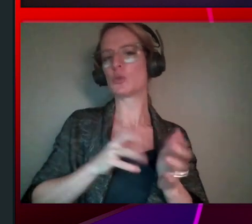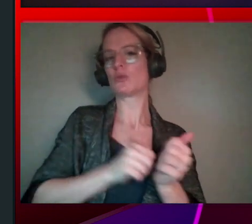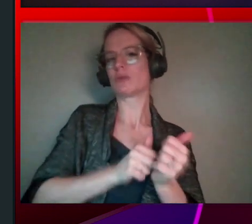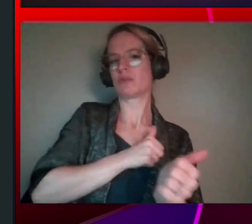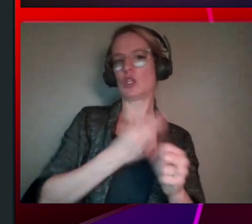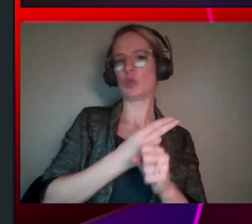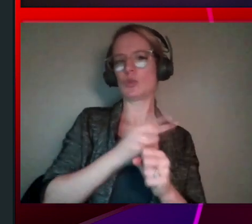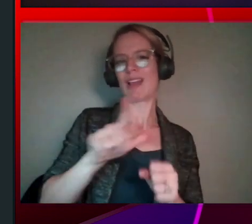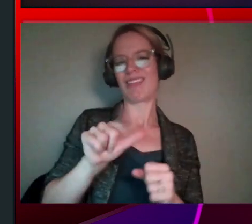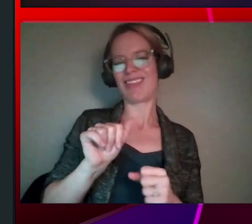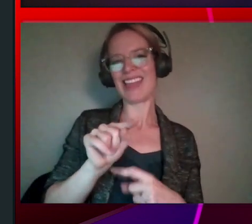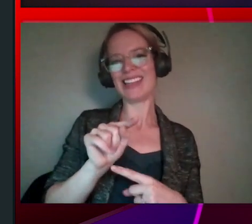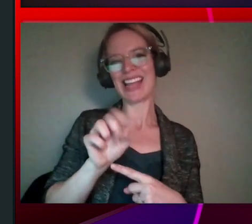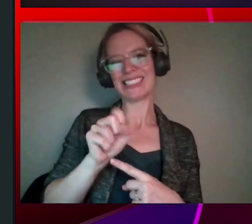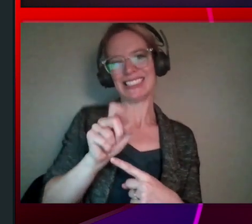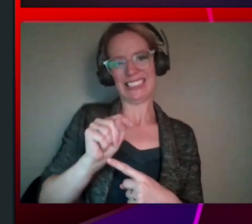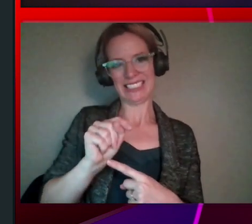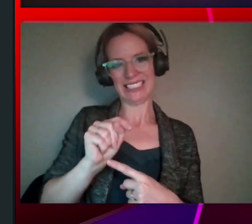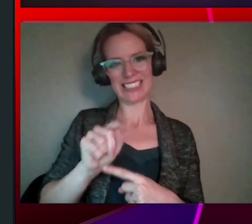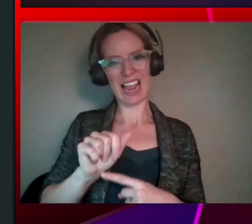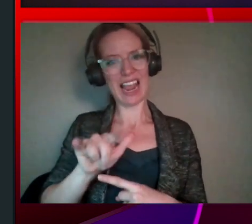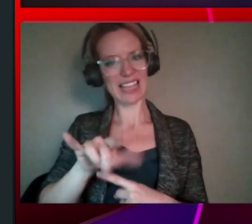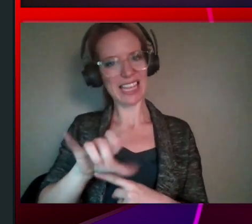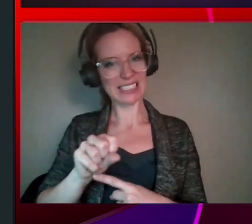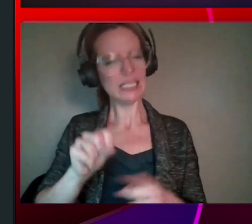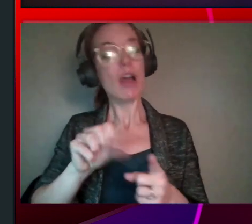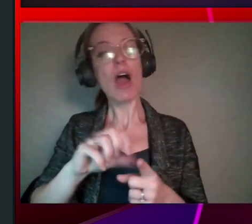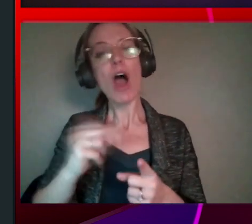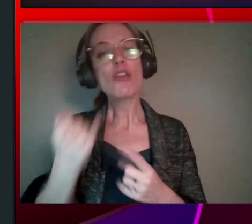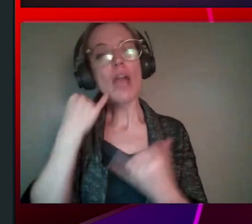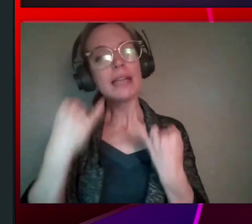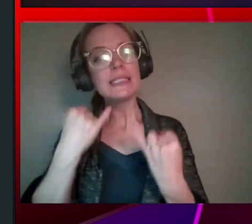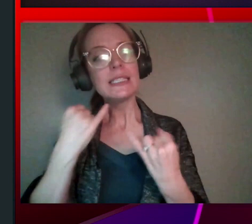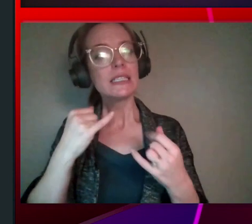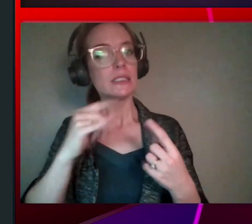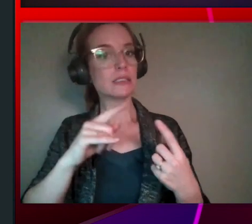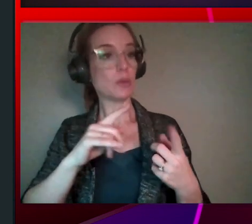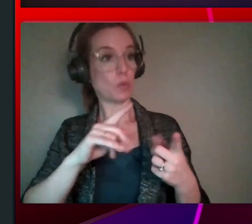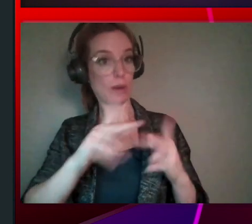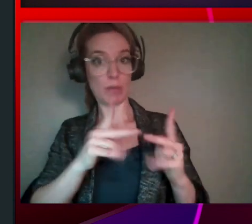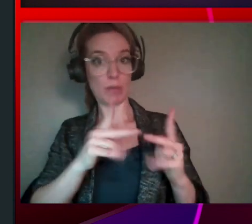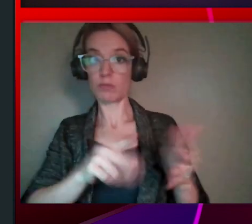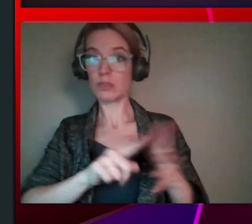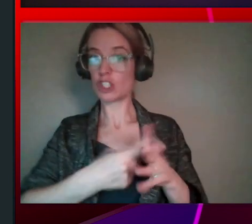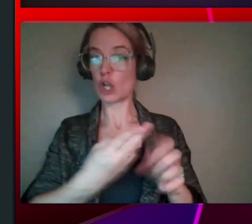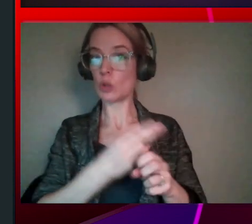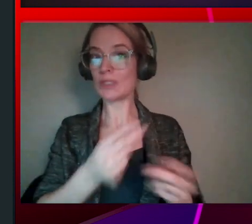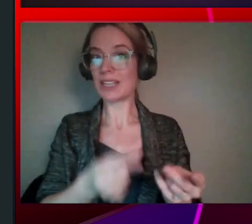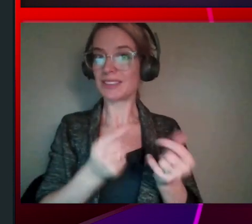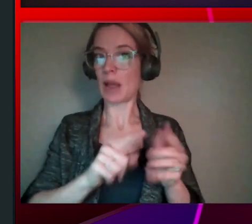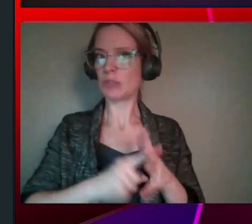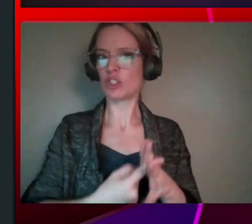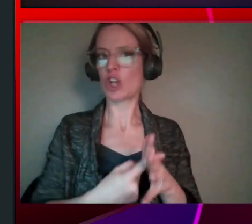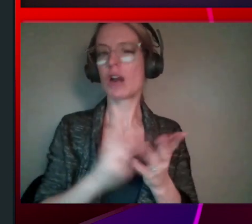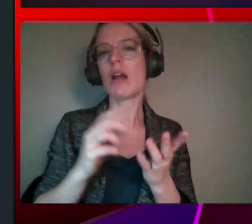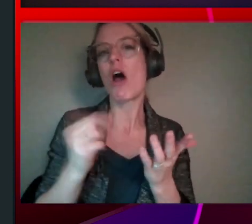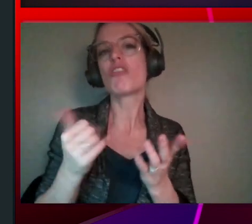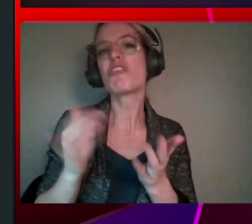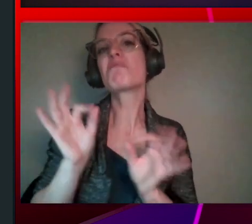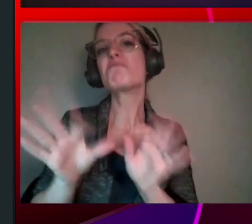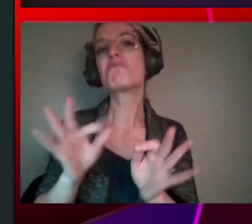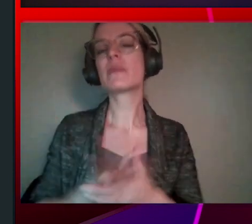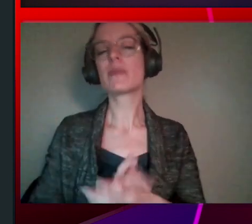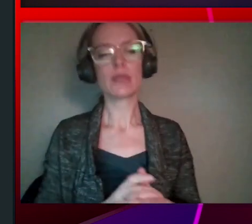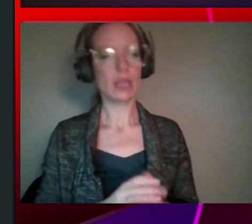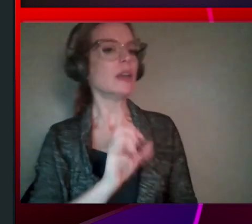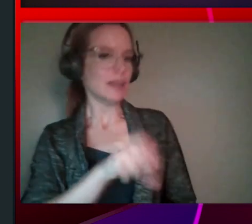customers need to know when they go to start using SnapStart? Yeah, I think that the one thing that we want customers to be aware